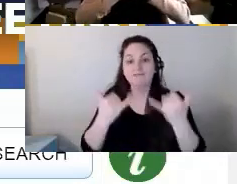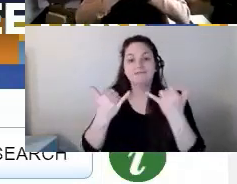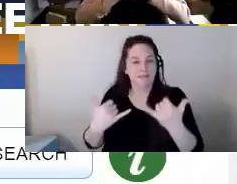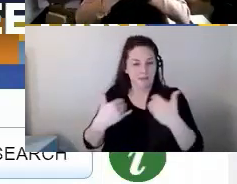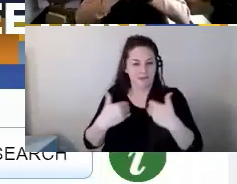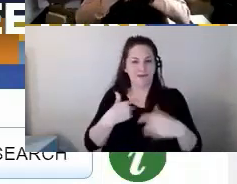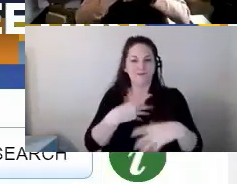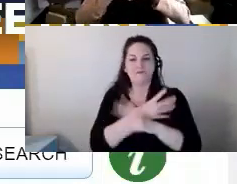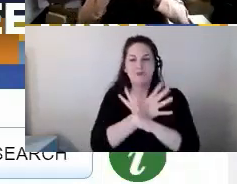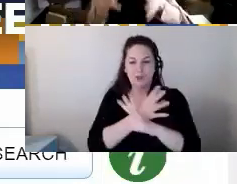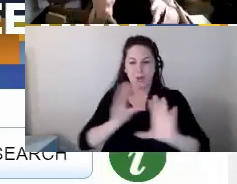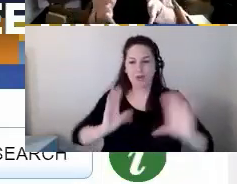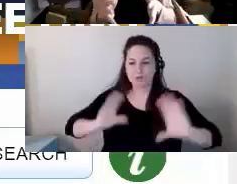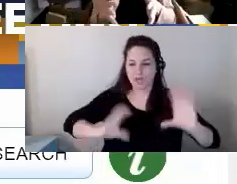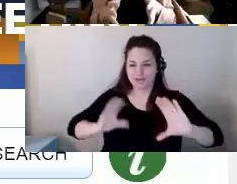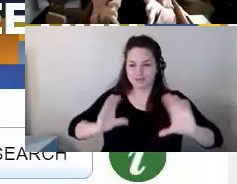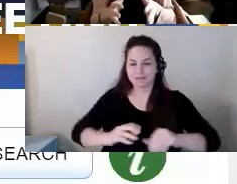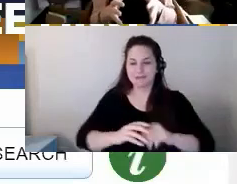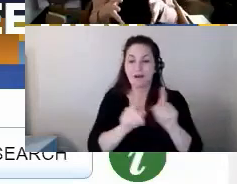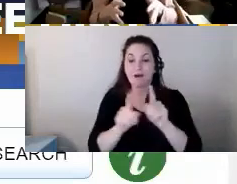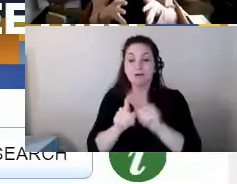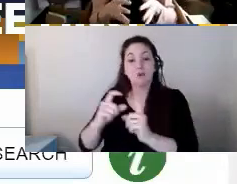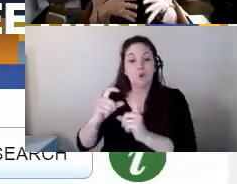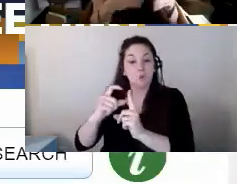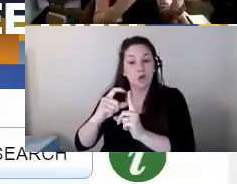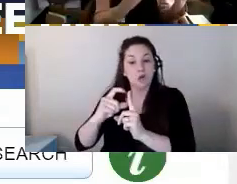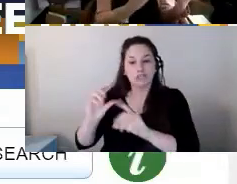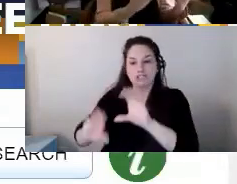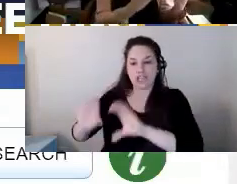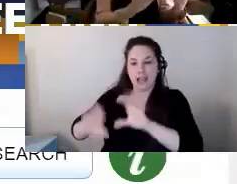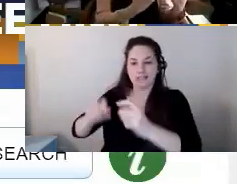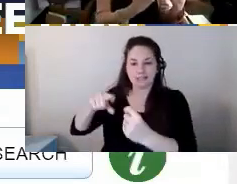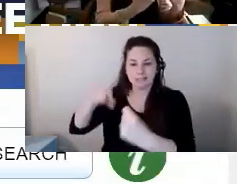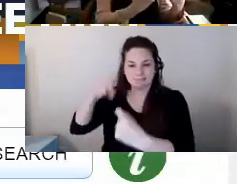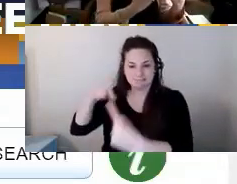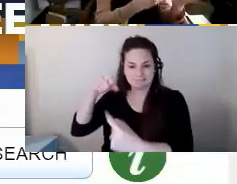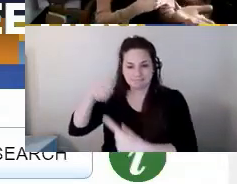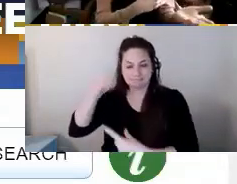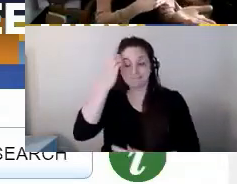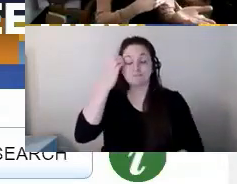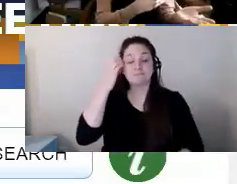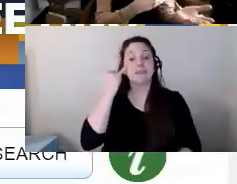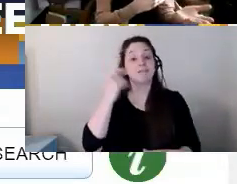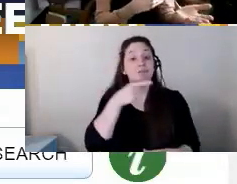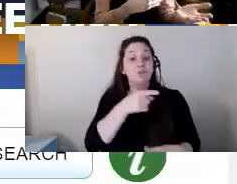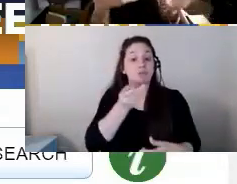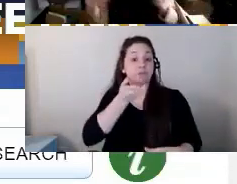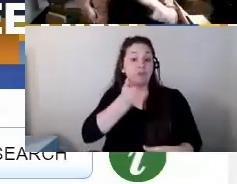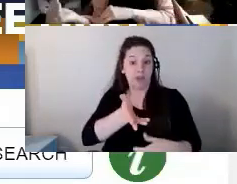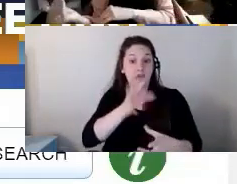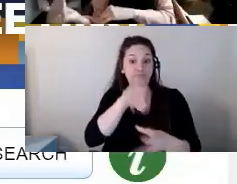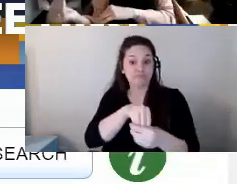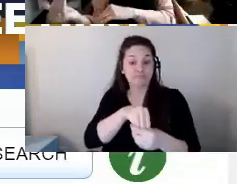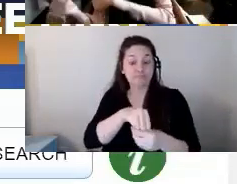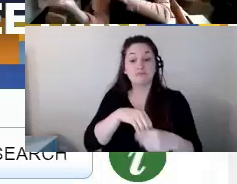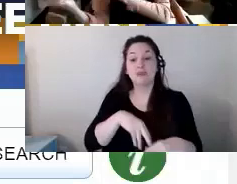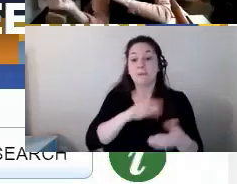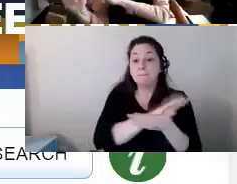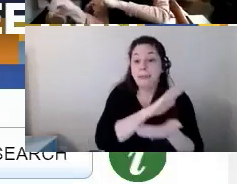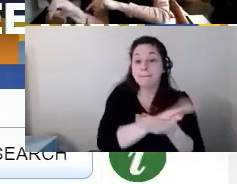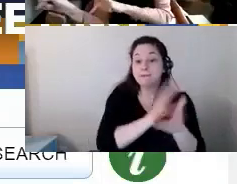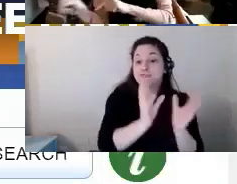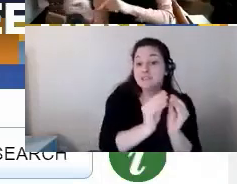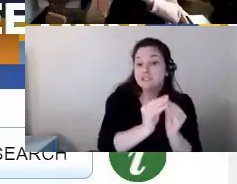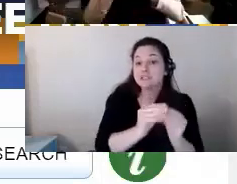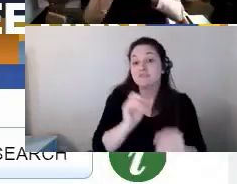and word chats. So if you're in a paper session, a poster session, using the